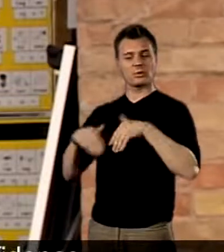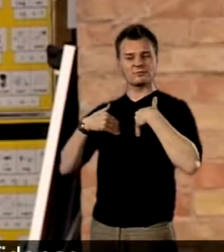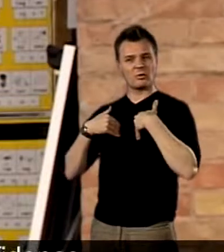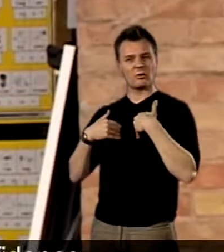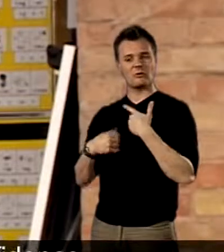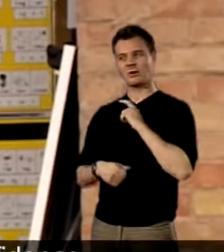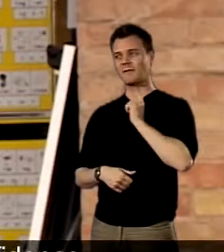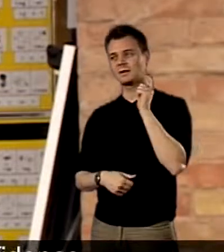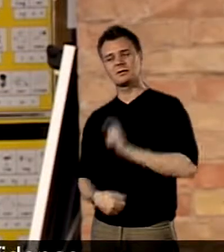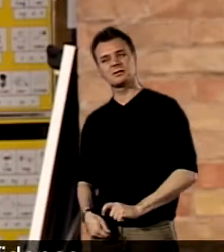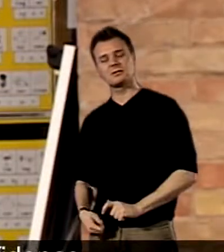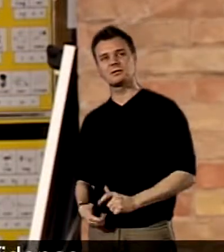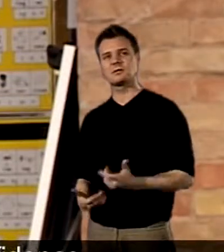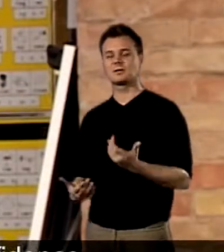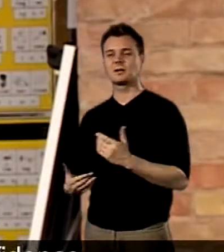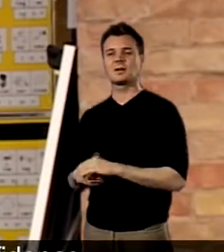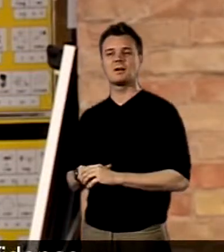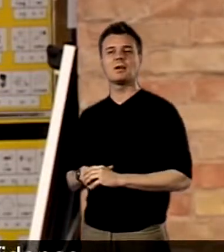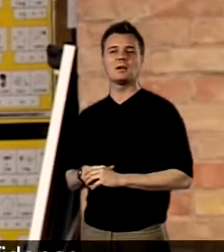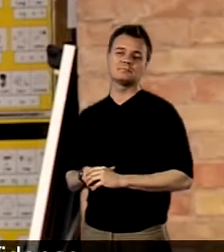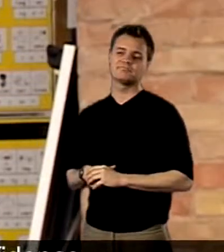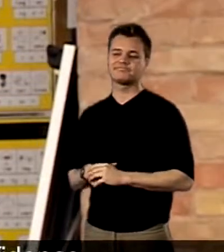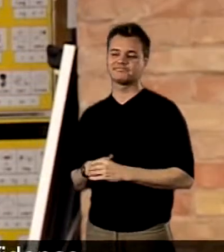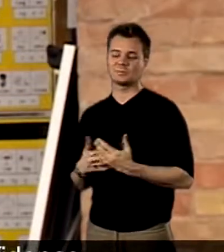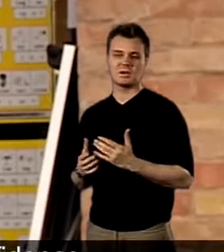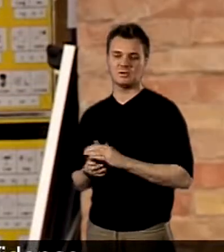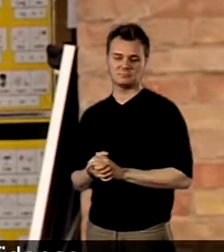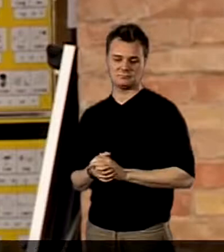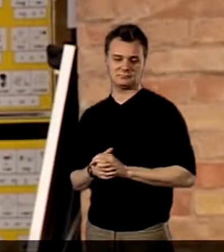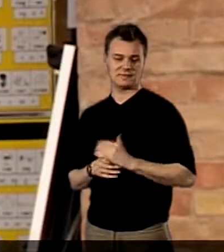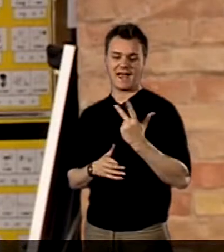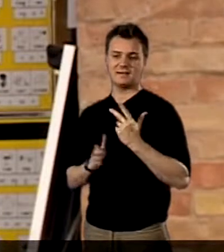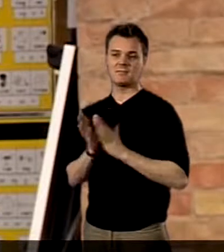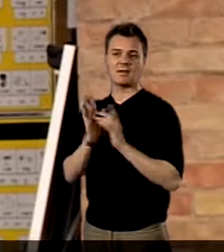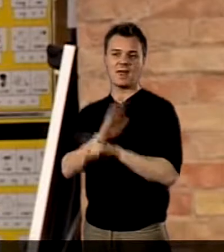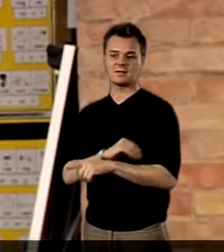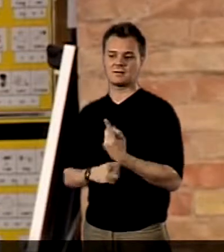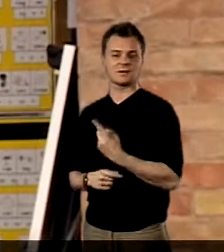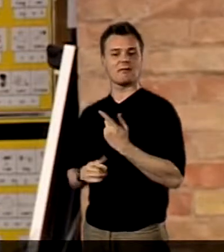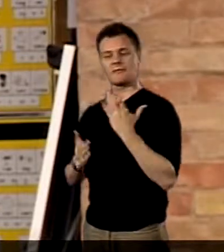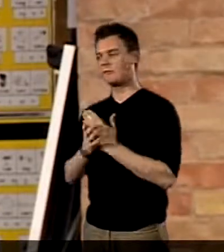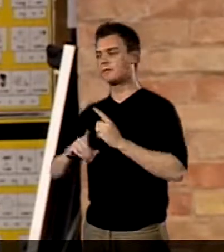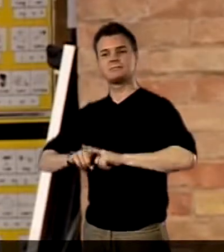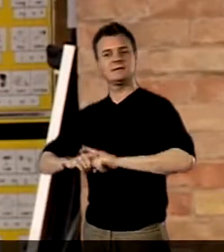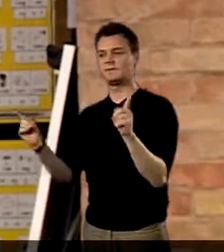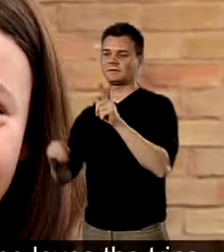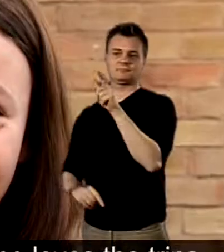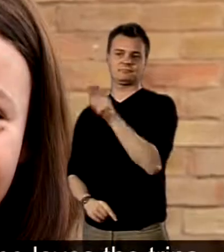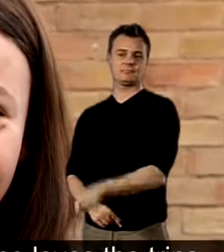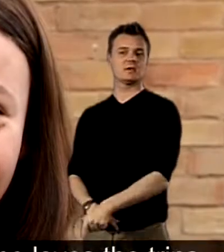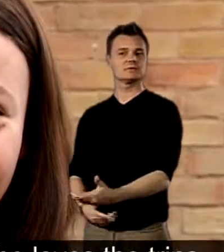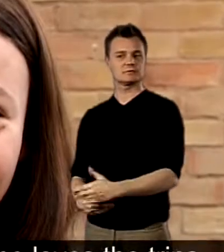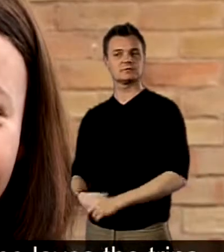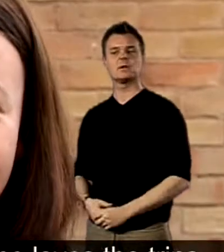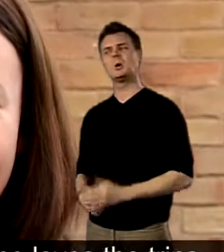all her confidence. And, well, not even 18 months later, she's actually a completely different child. It's really